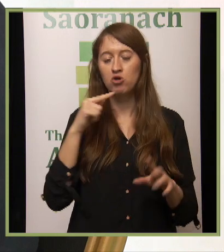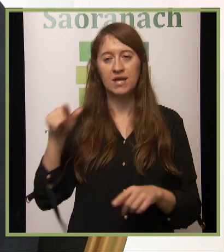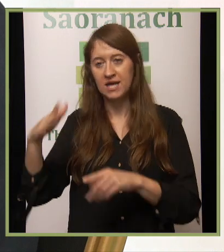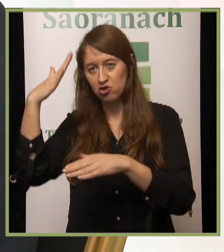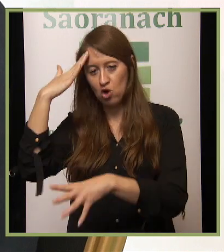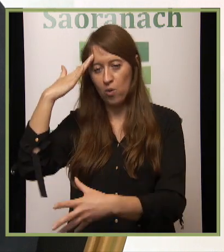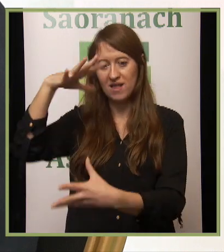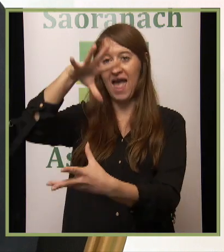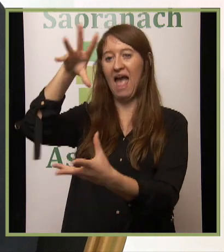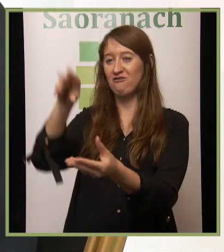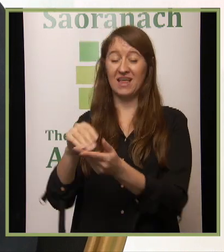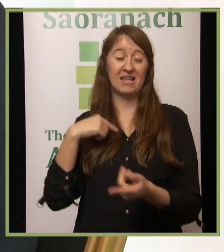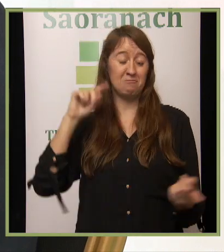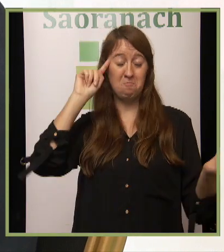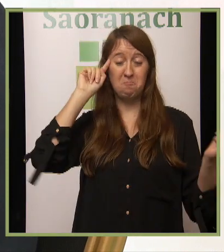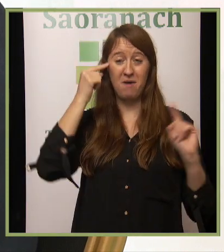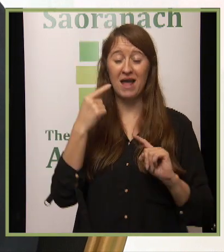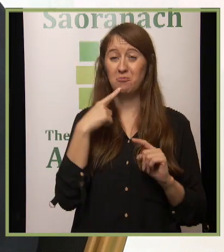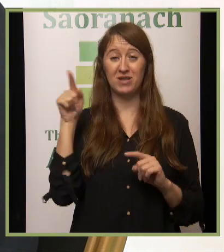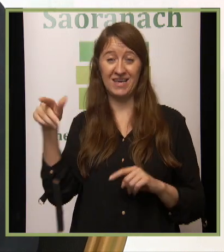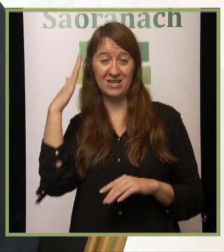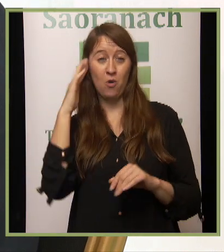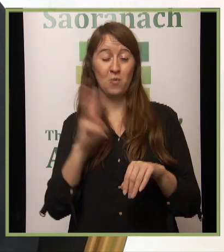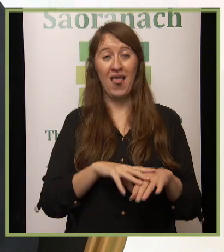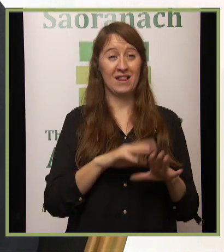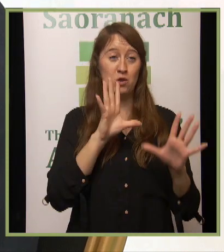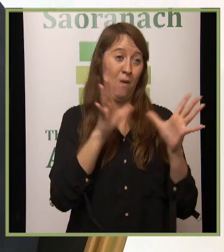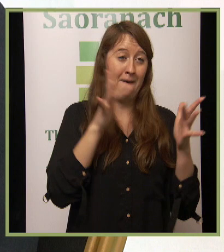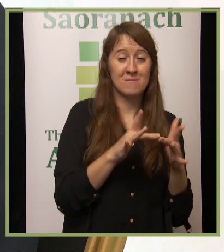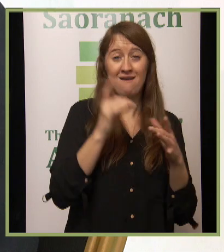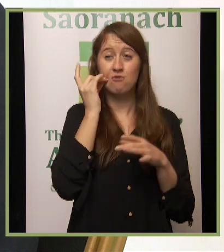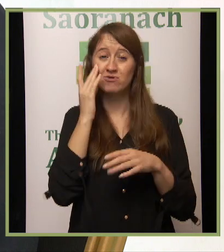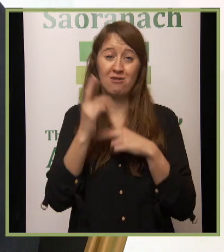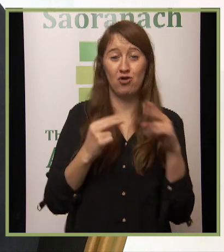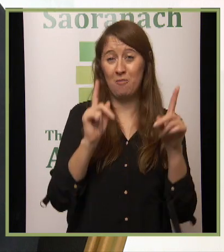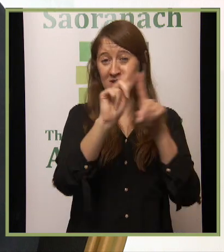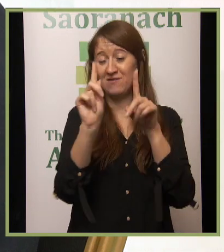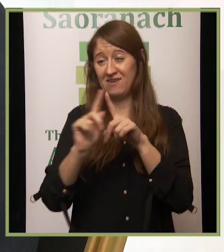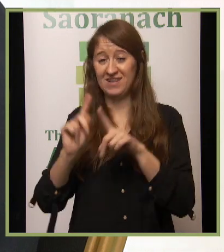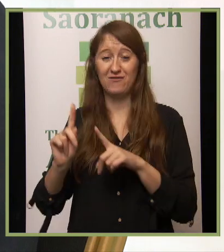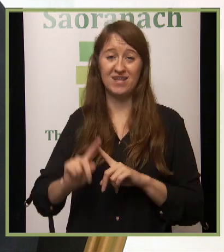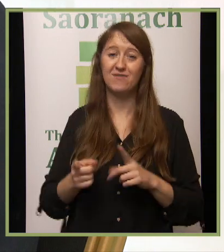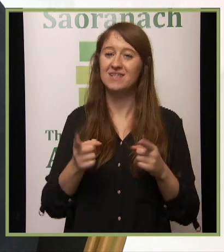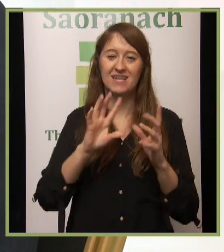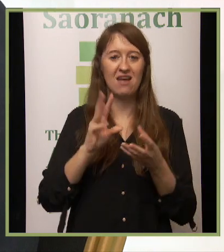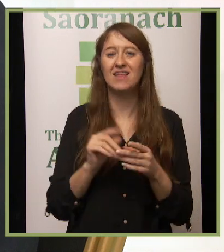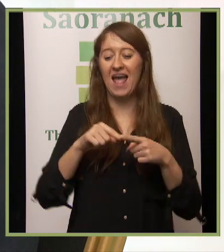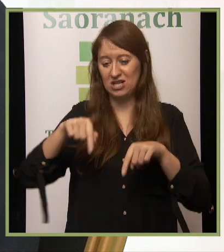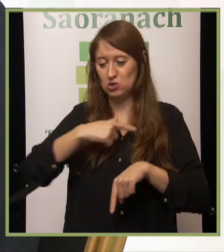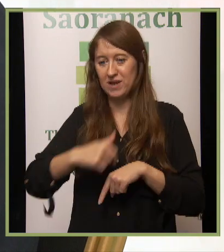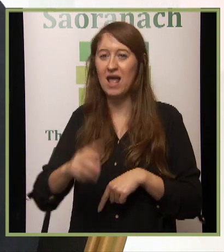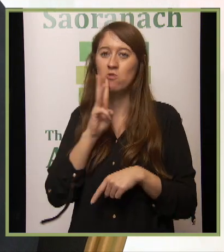insane. So from the website, the hotel rooms, everything that you kept doing, and then looking after our wording